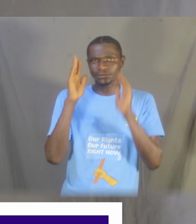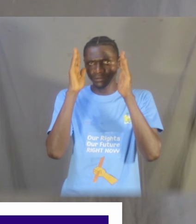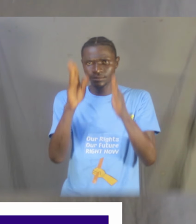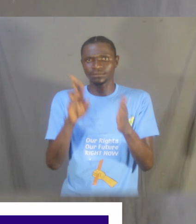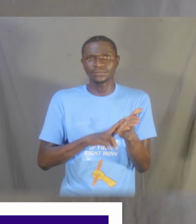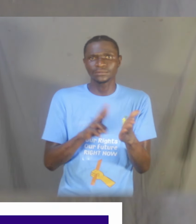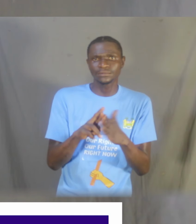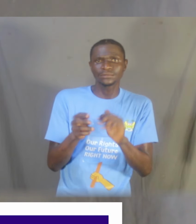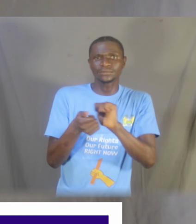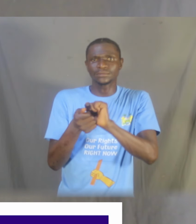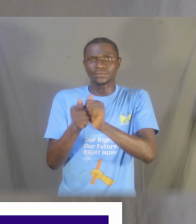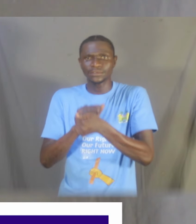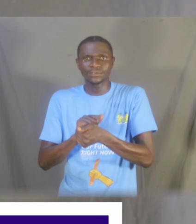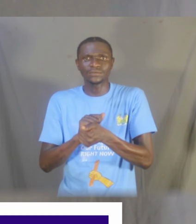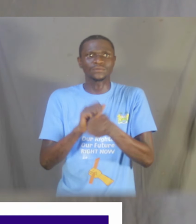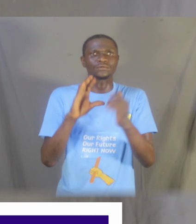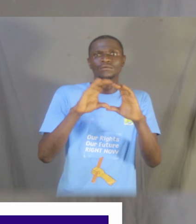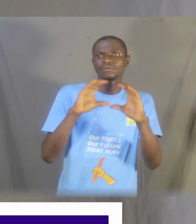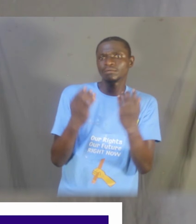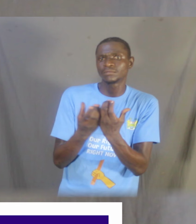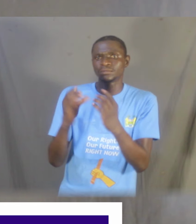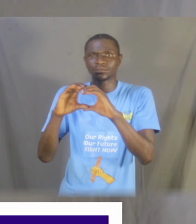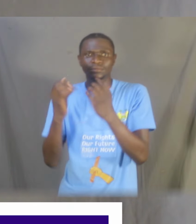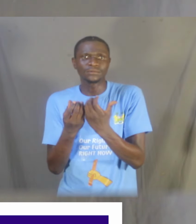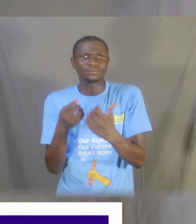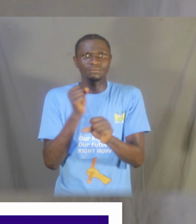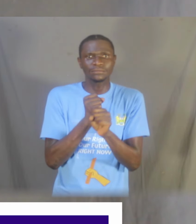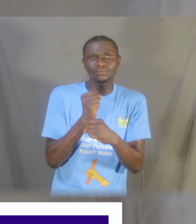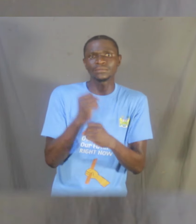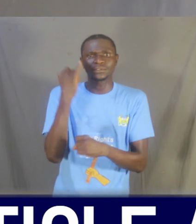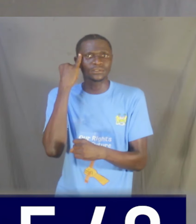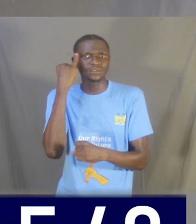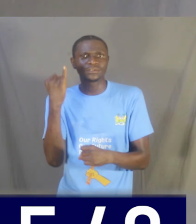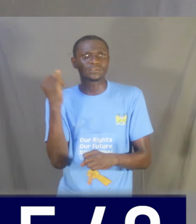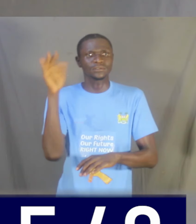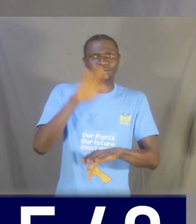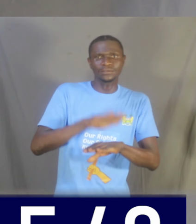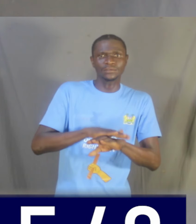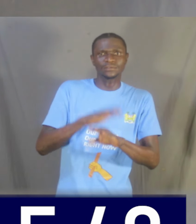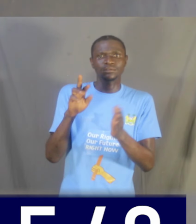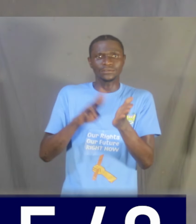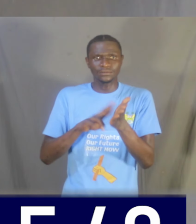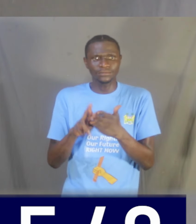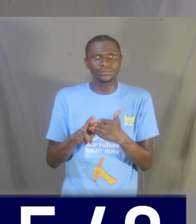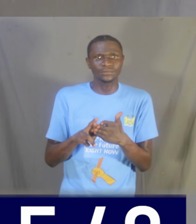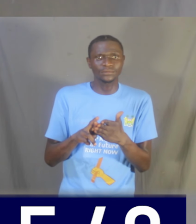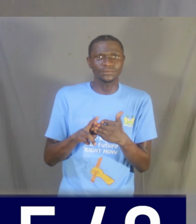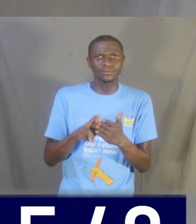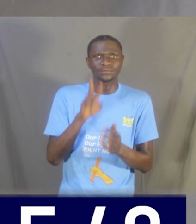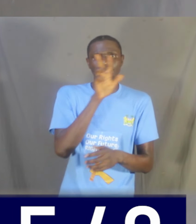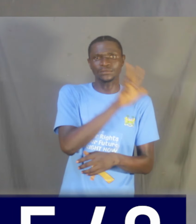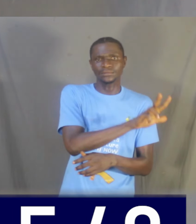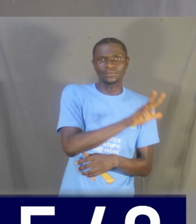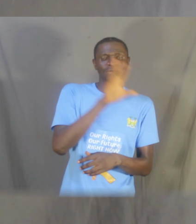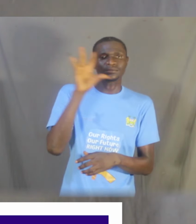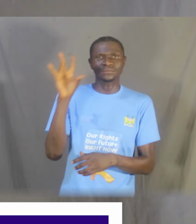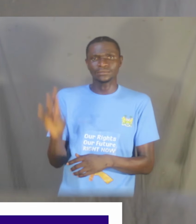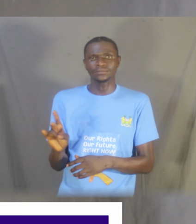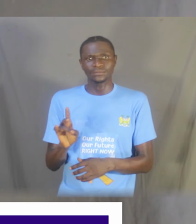shall report periodically to the General Assembly and other UN bodies. Article 40. Conference of State